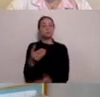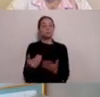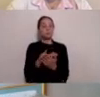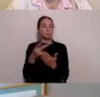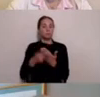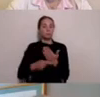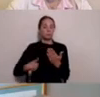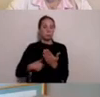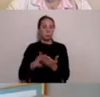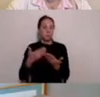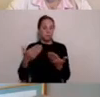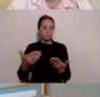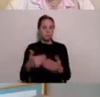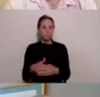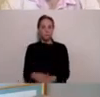and